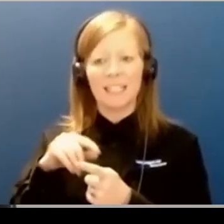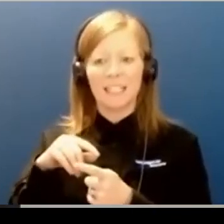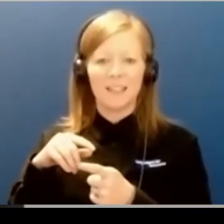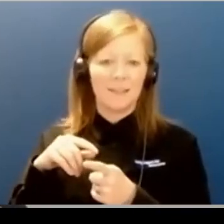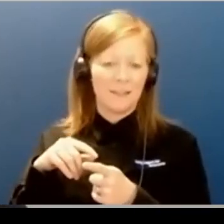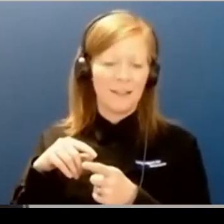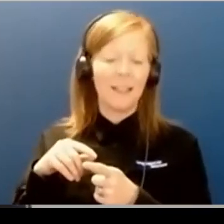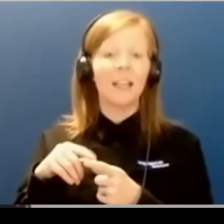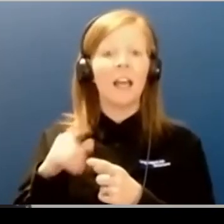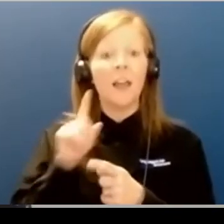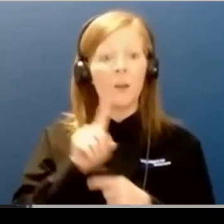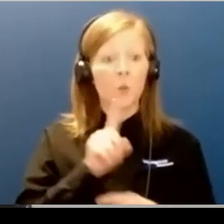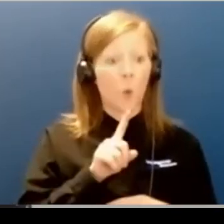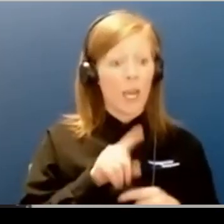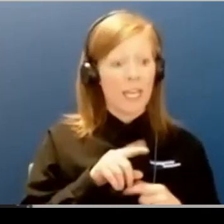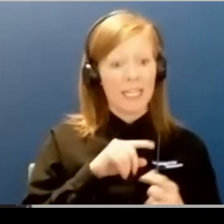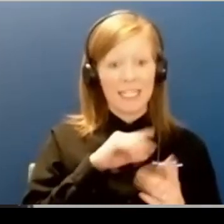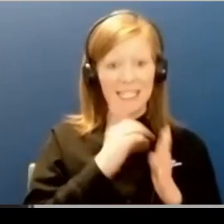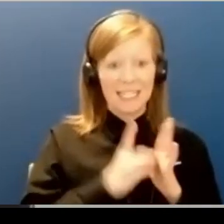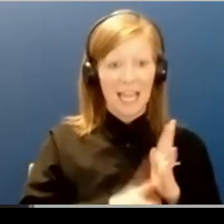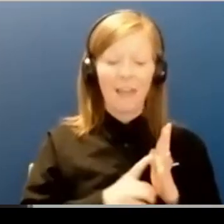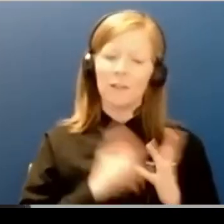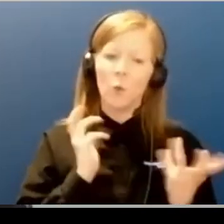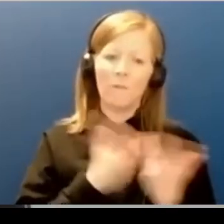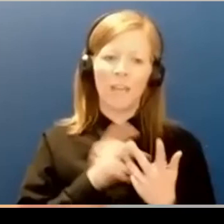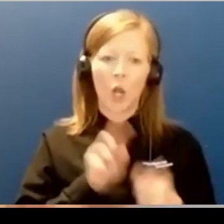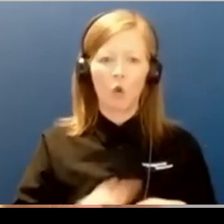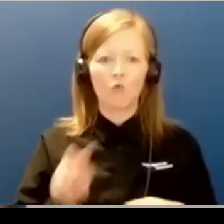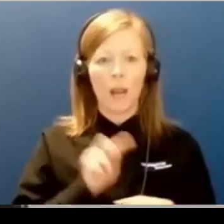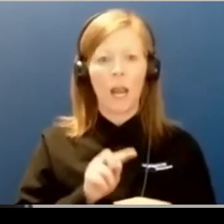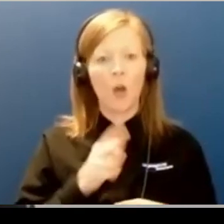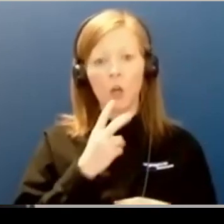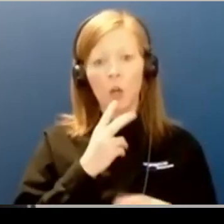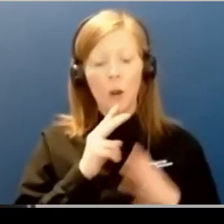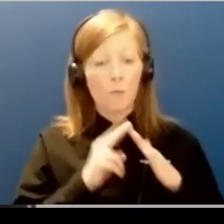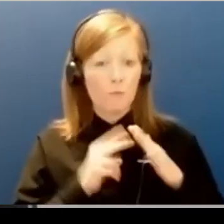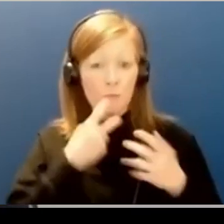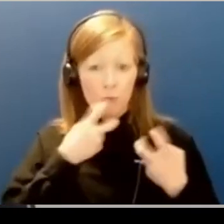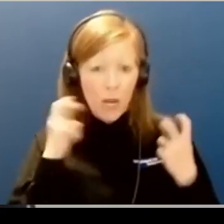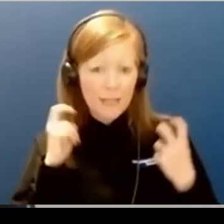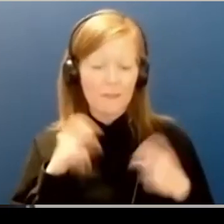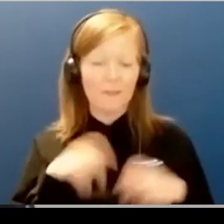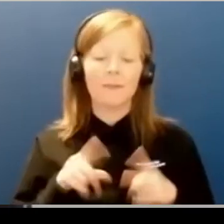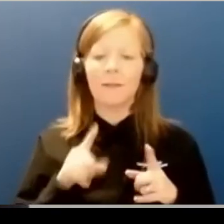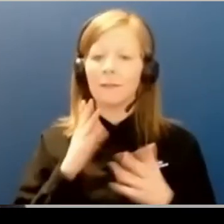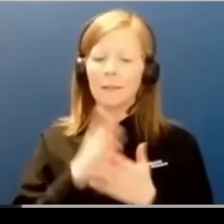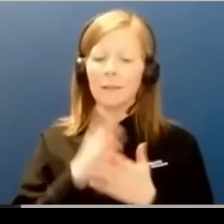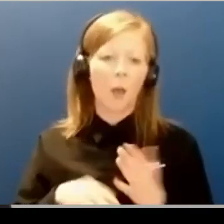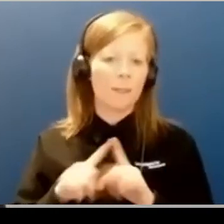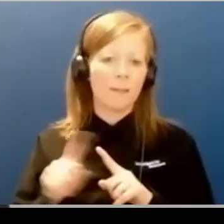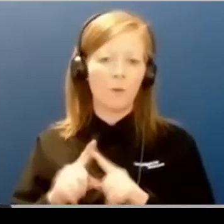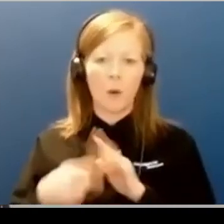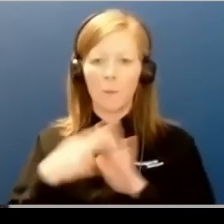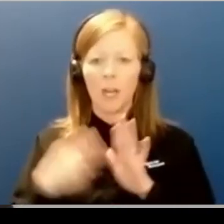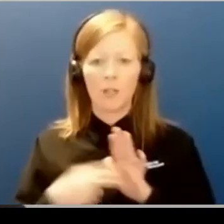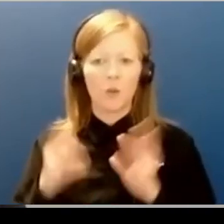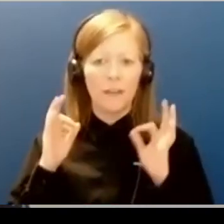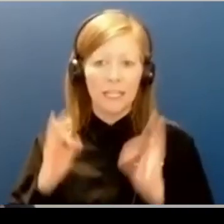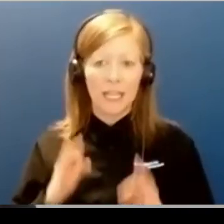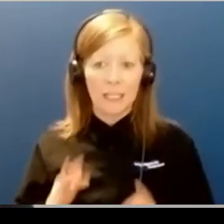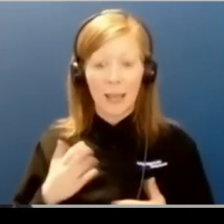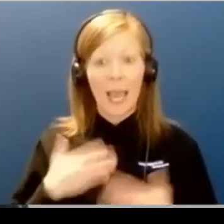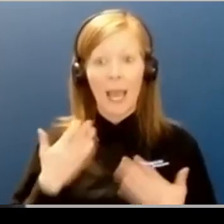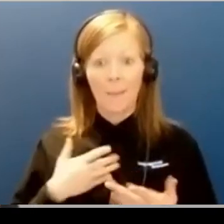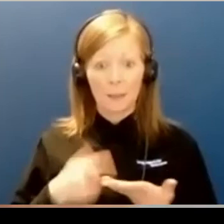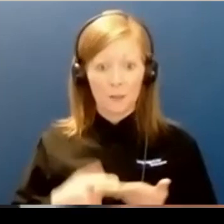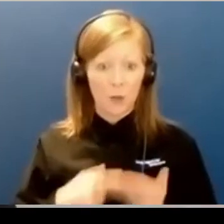around braces, and they're fantastic. There are some brands that have them, but again, I'm happy to go over that. And Megan